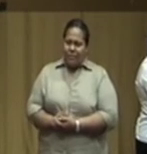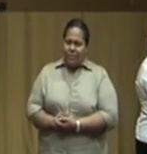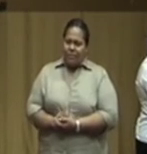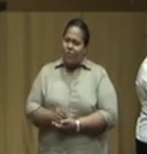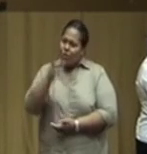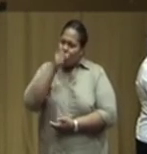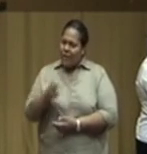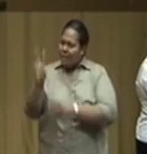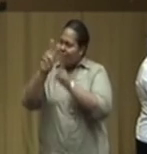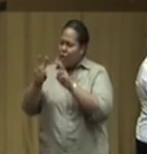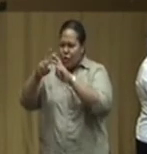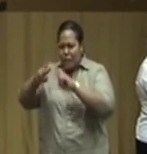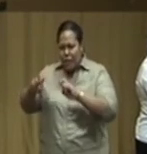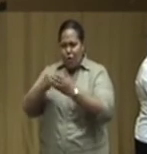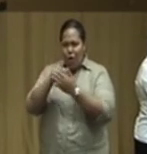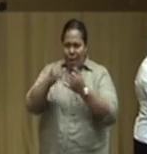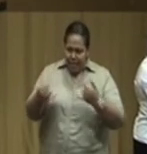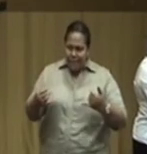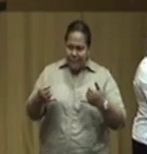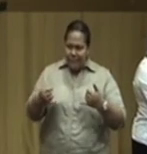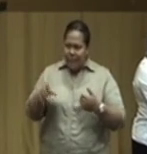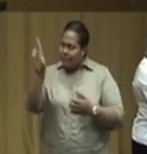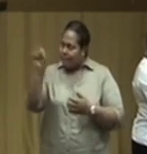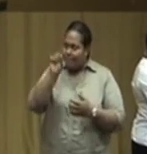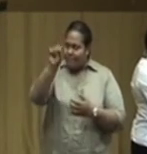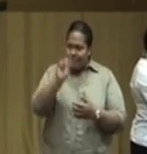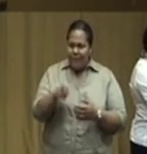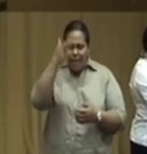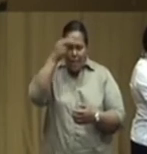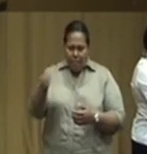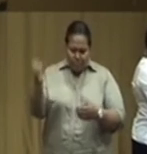put an example in our assignment, so we can